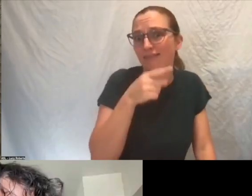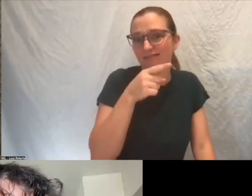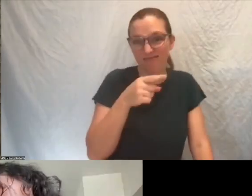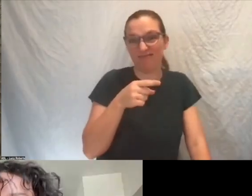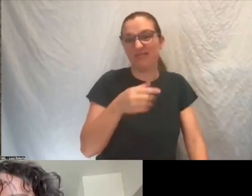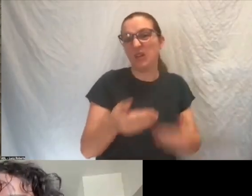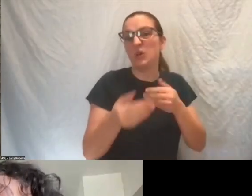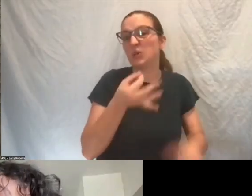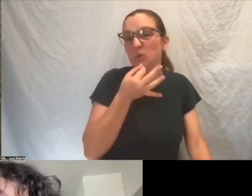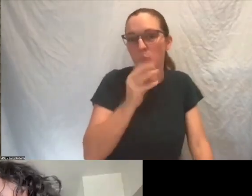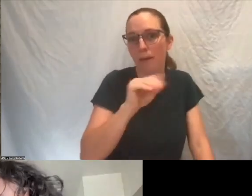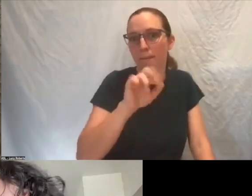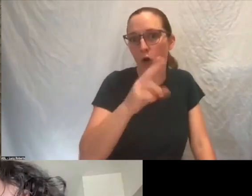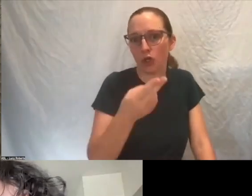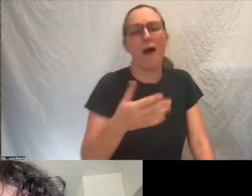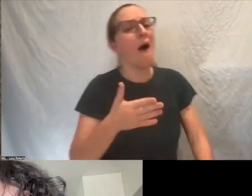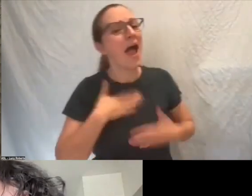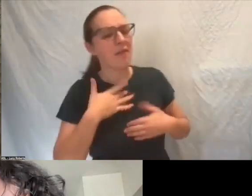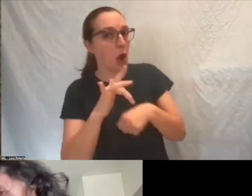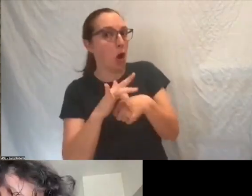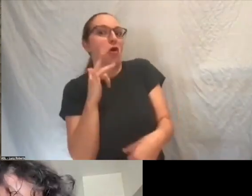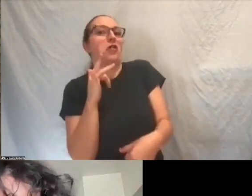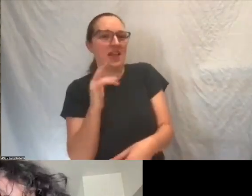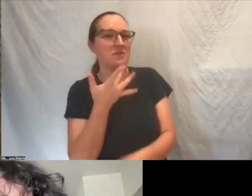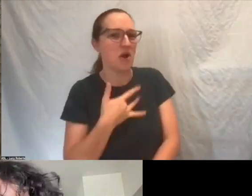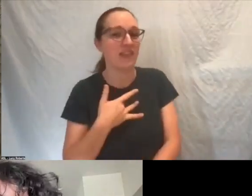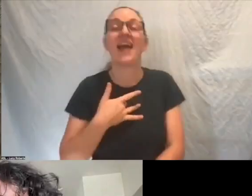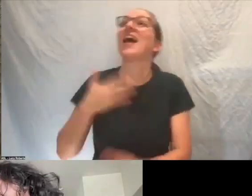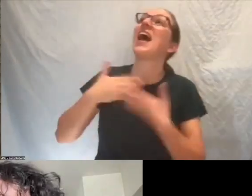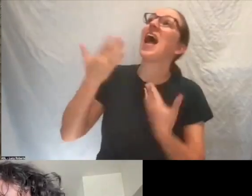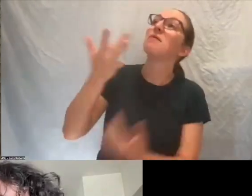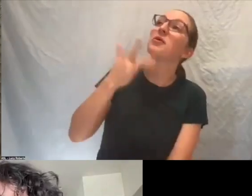So, Happy very, very early birthday. right? Happy birthday, Mama.